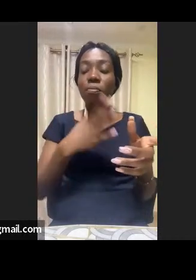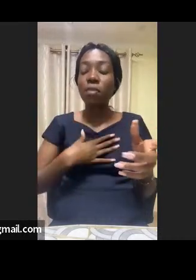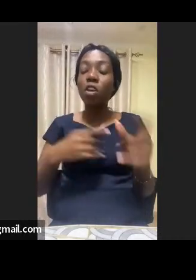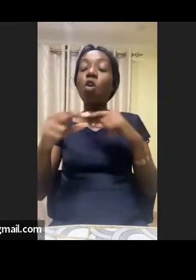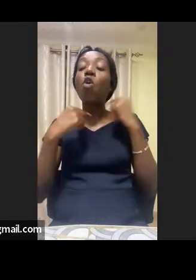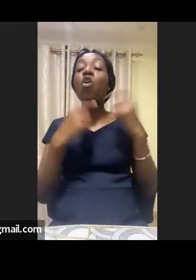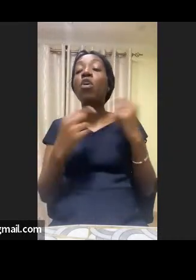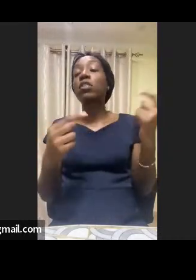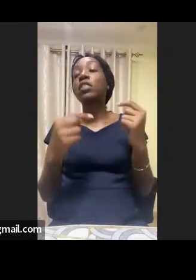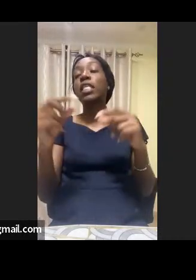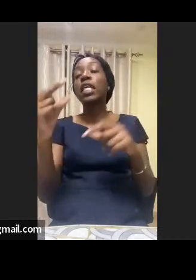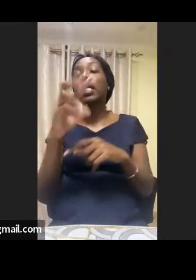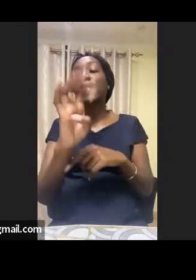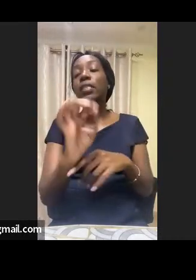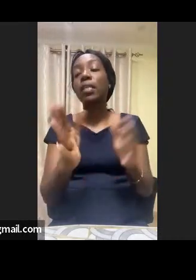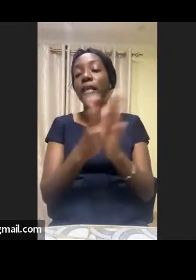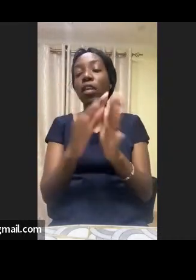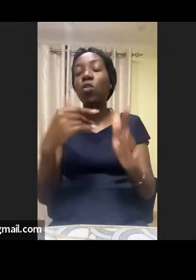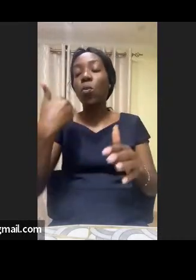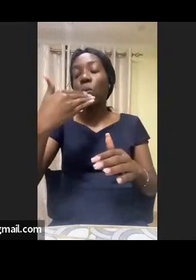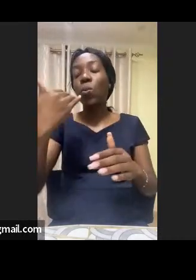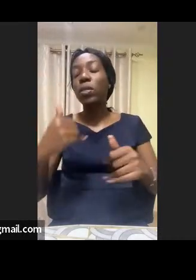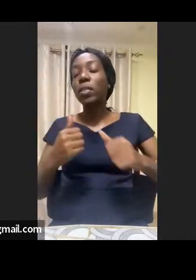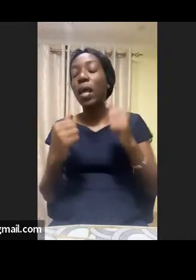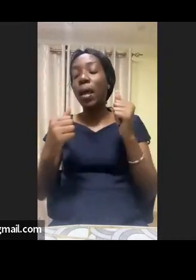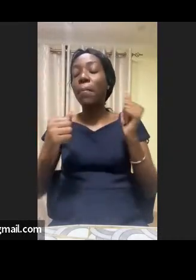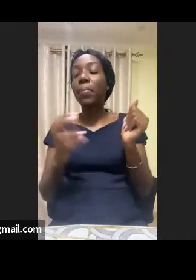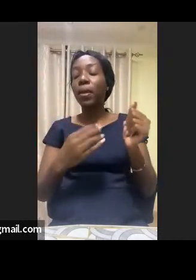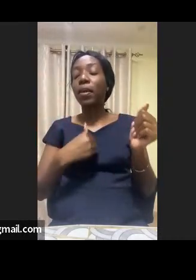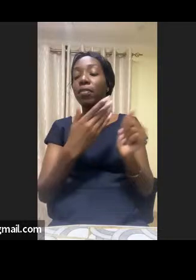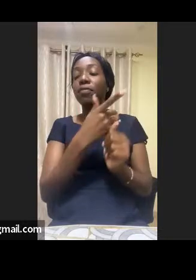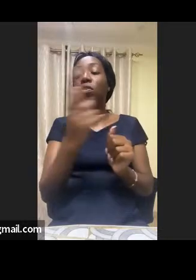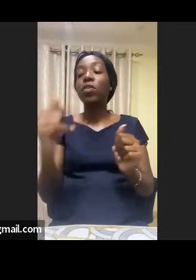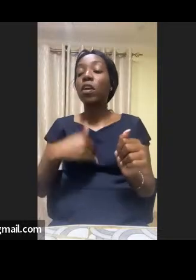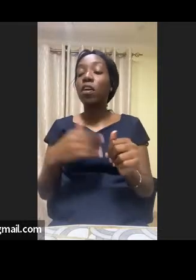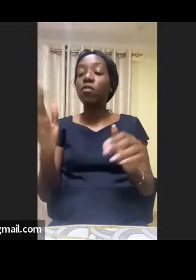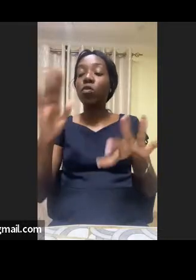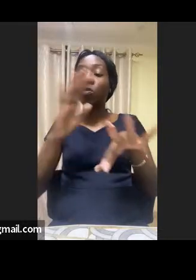Nzula, and always a pleasure. Have yourselves a good